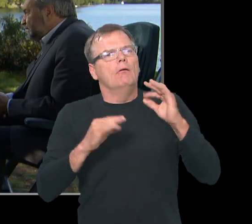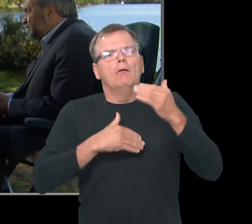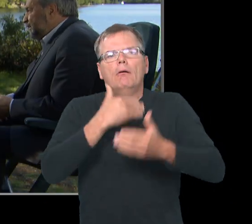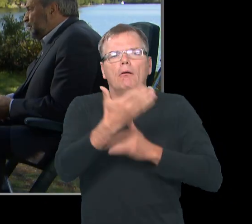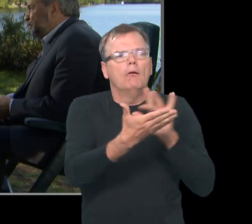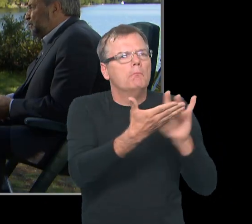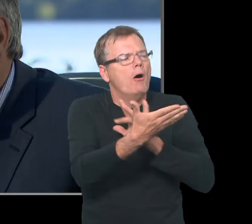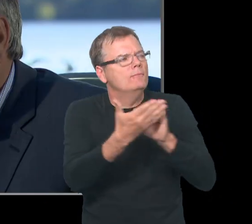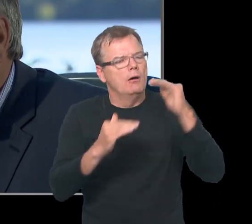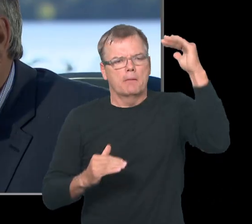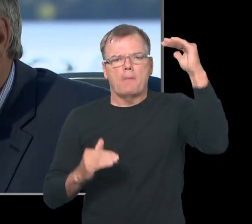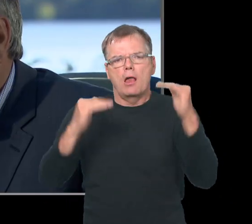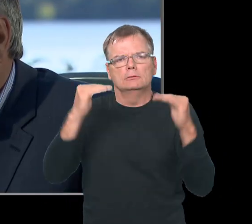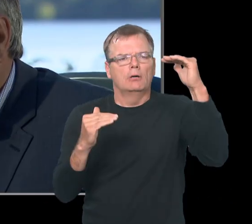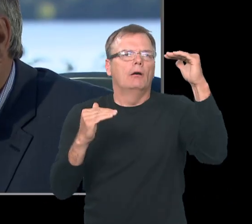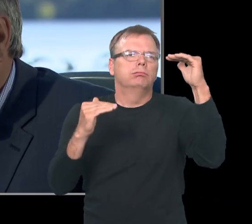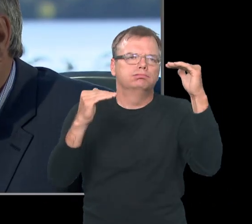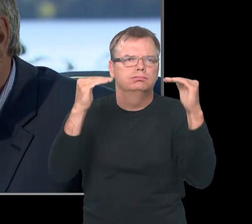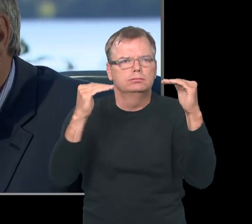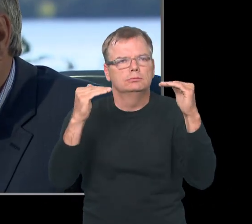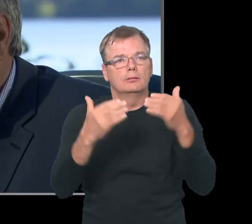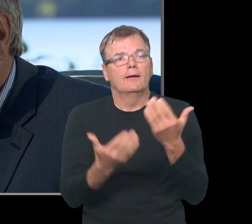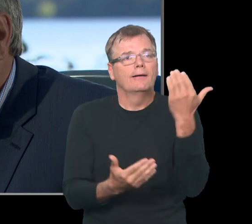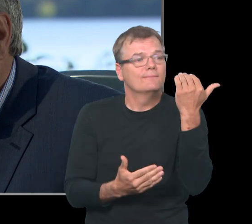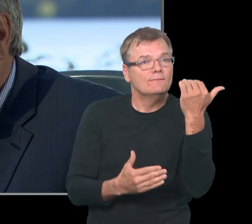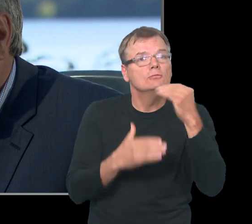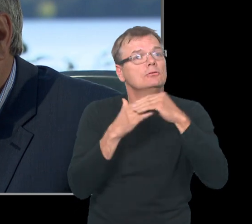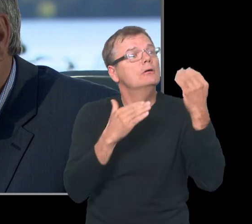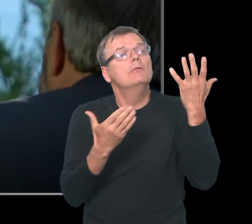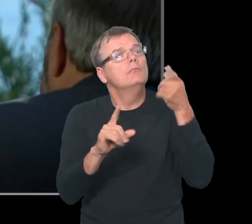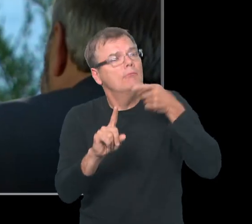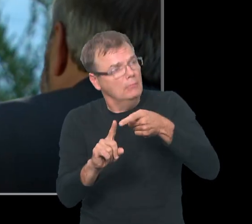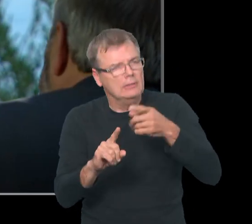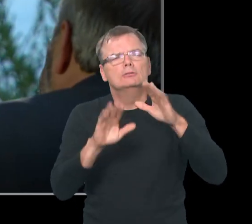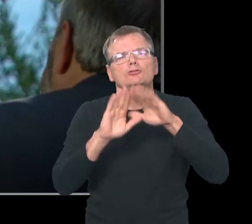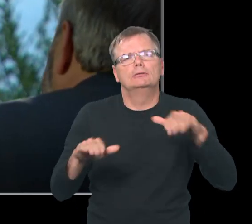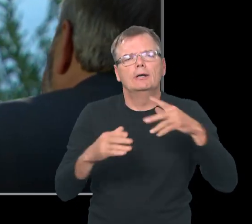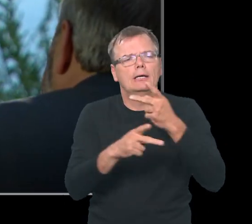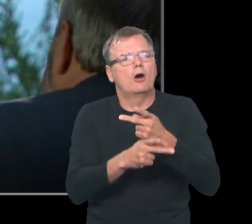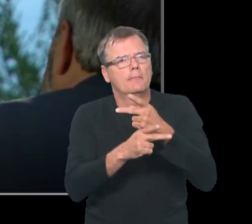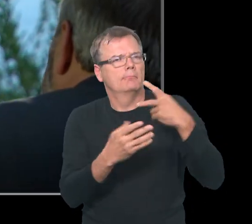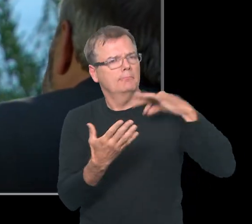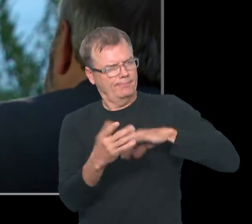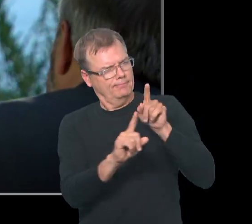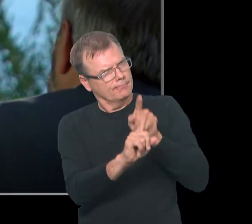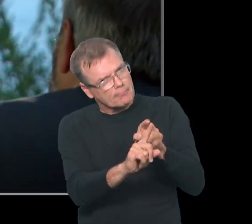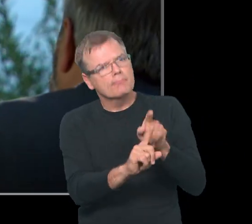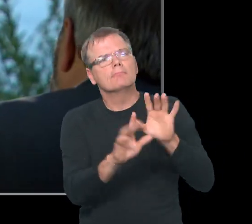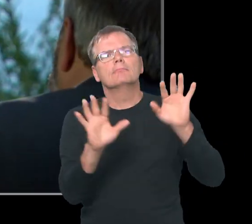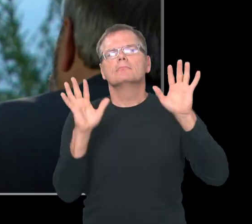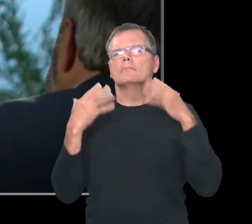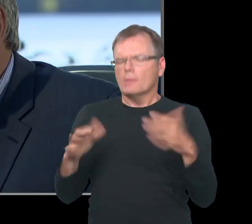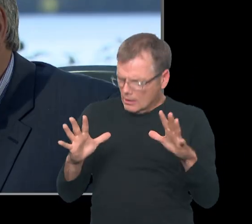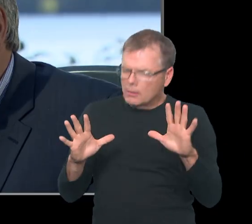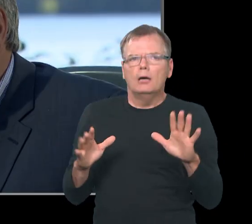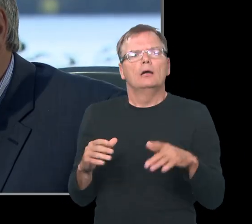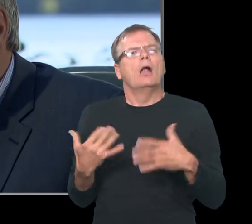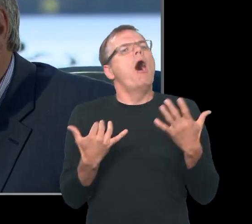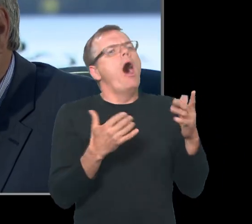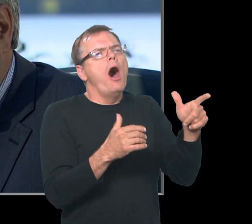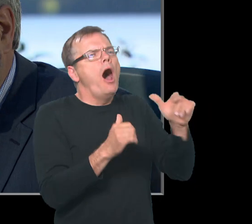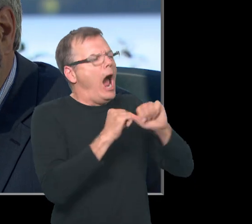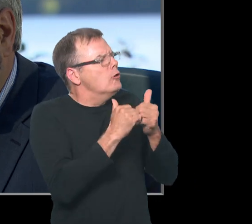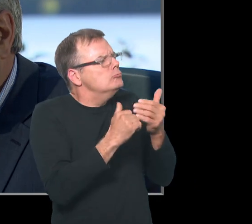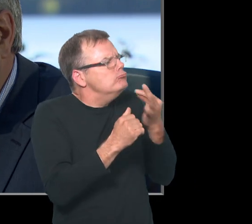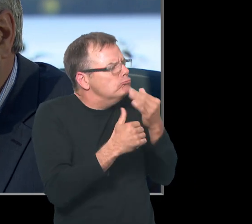in $15 a day quality childcare, some of the ideas that we're putting on the table. But how soon would they see change? Well, as soon as we were able